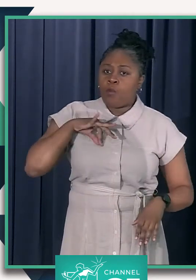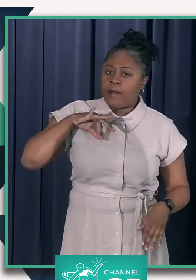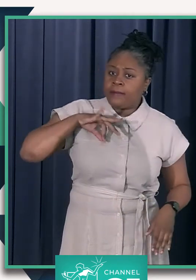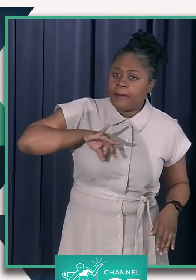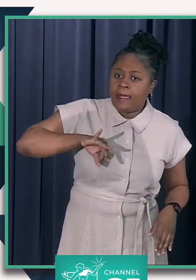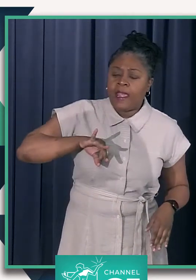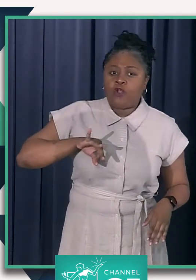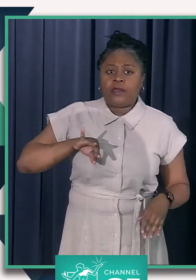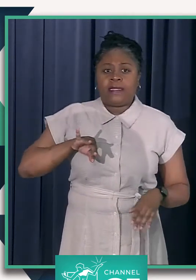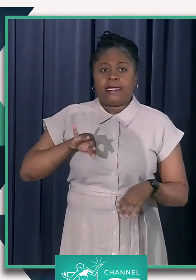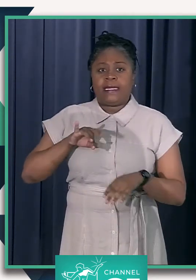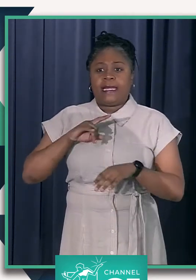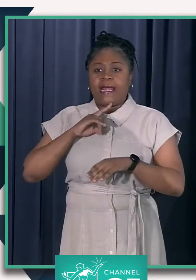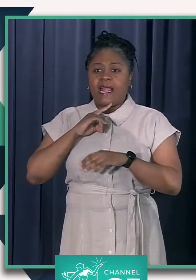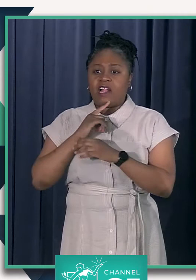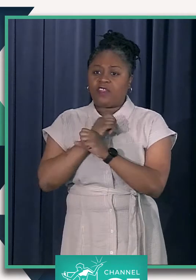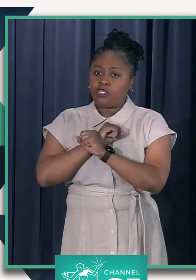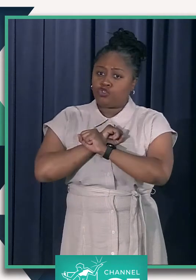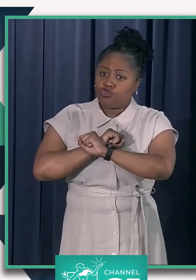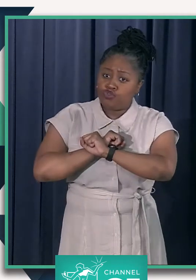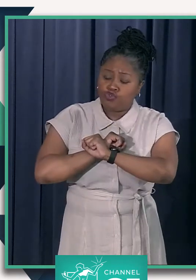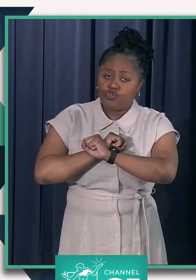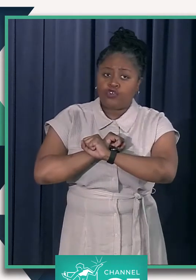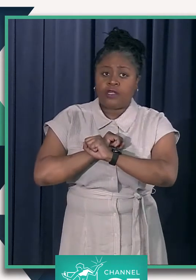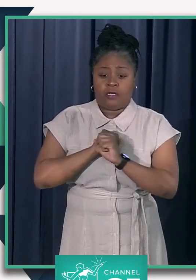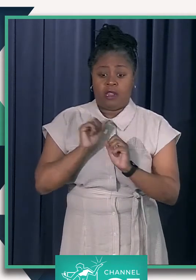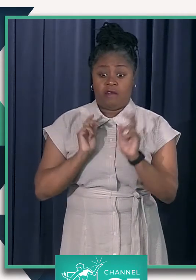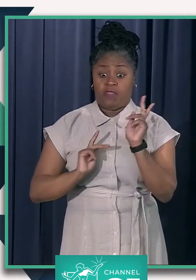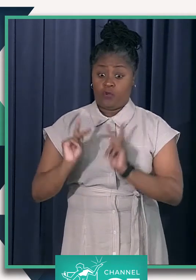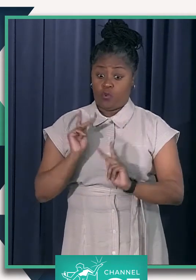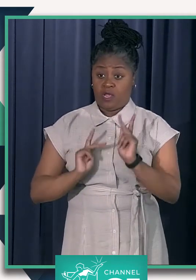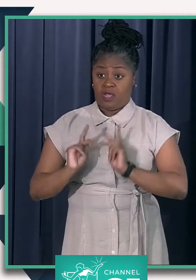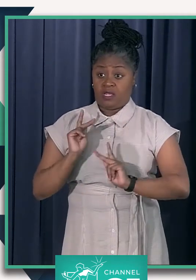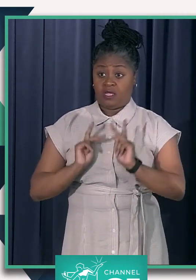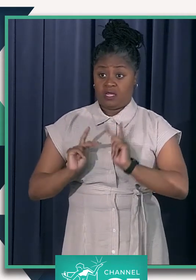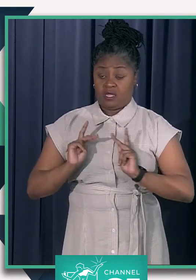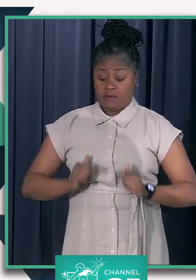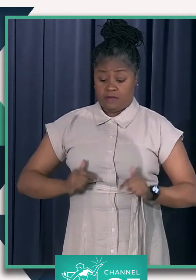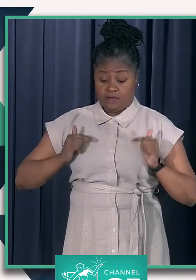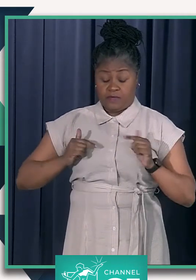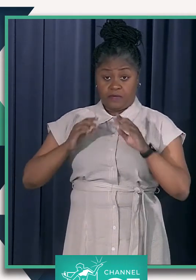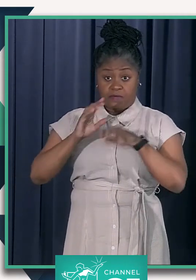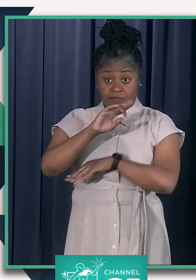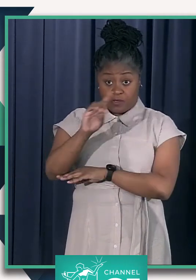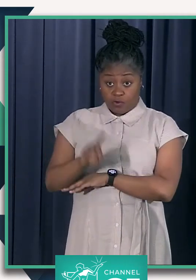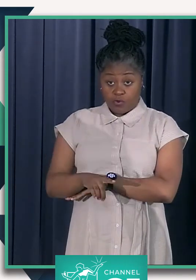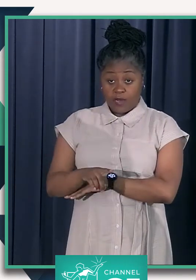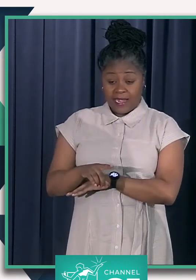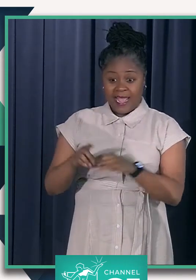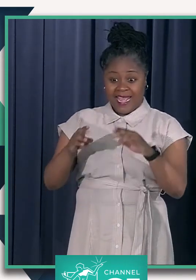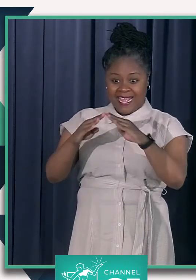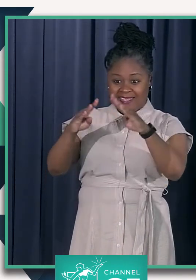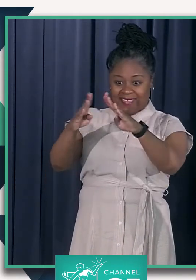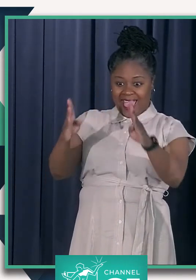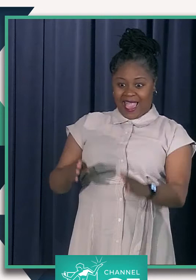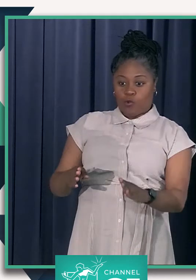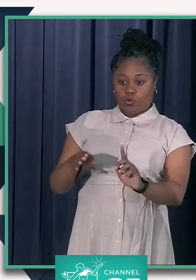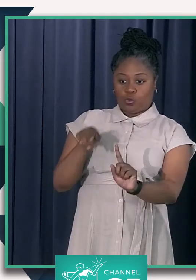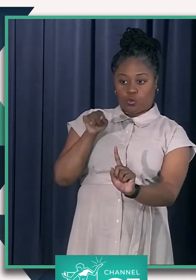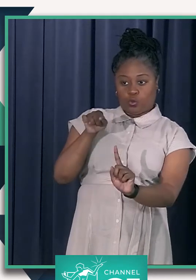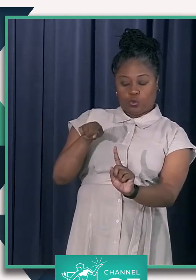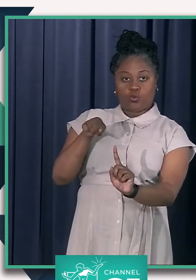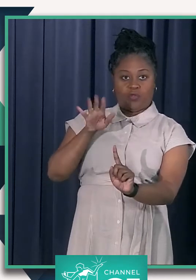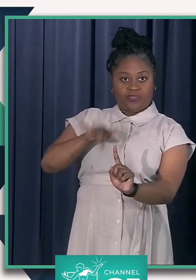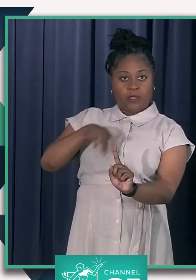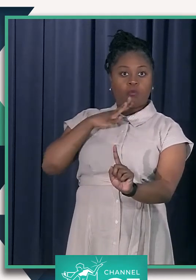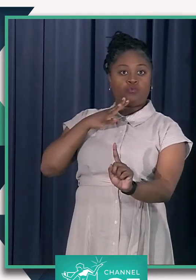security of residents of Detroit at the end of the day. Housing is the means that we're talking about here,